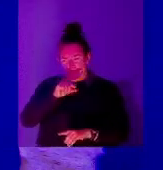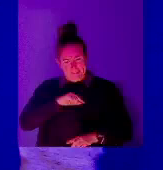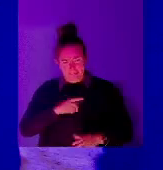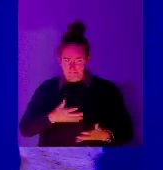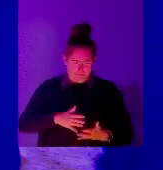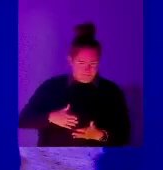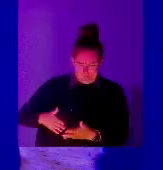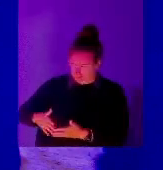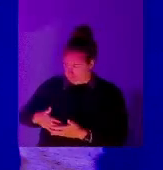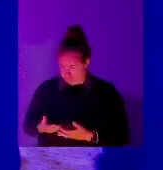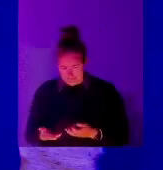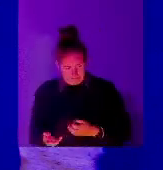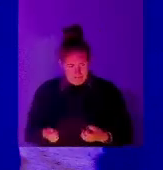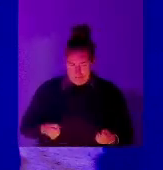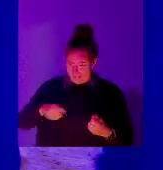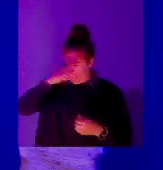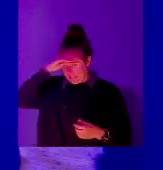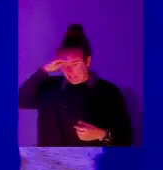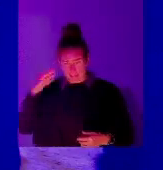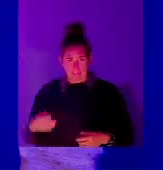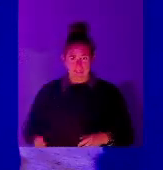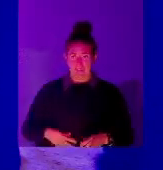up at 5 in the morning to stuff the bird.